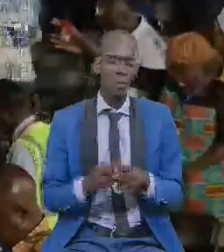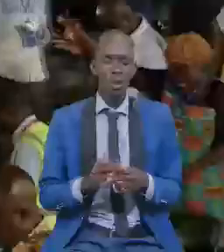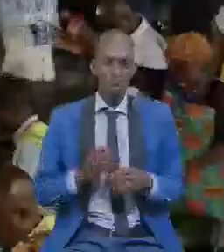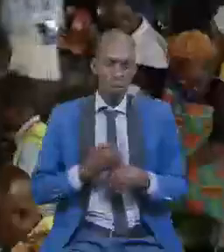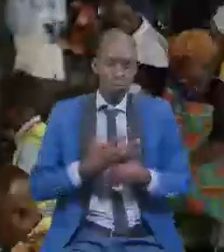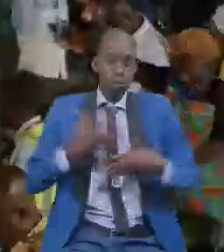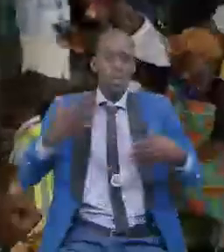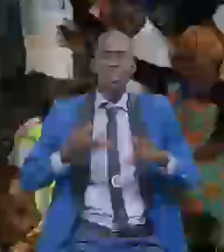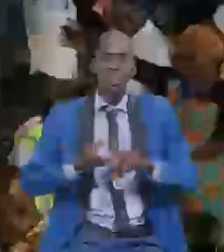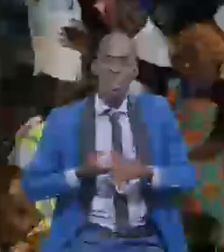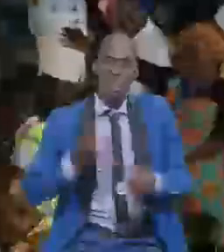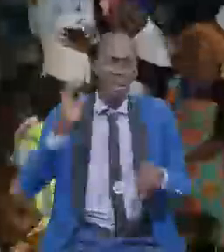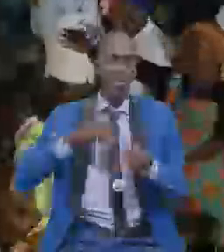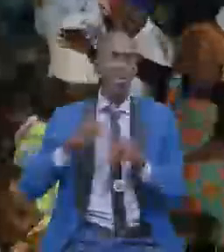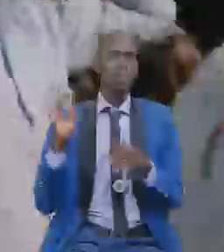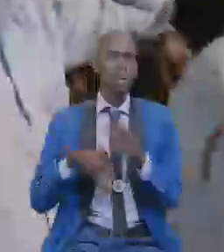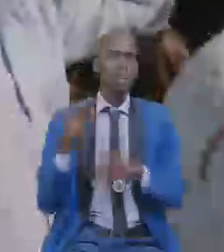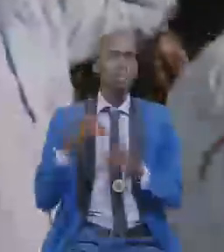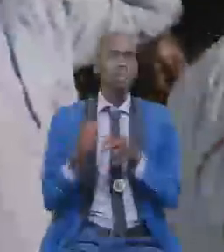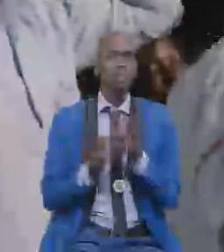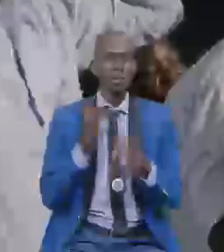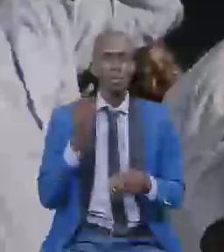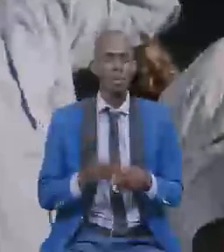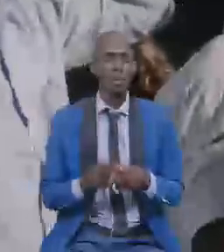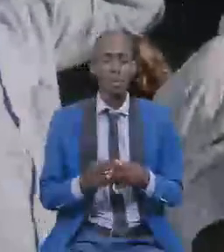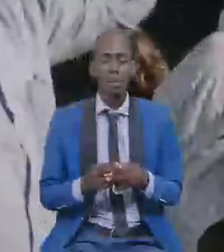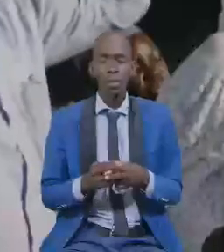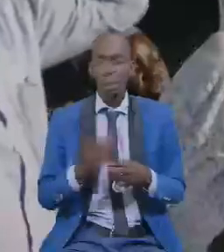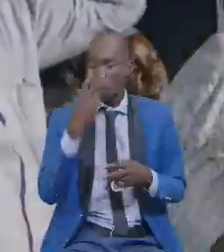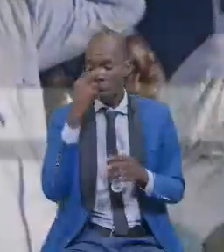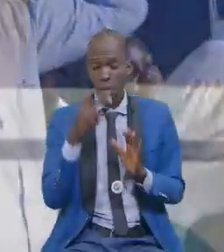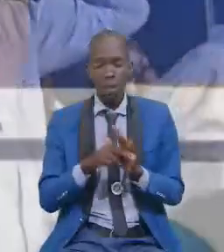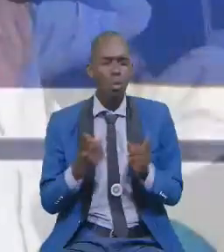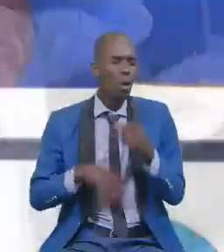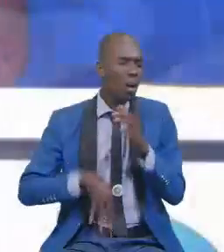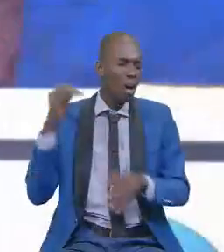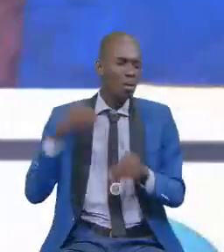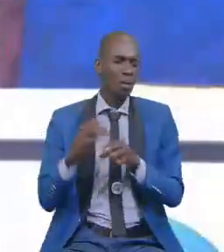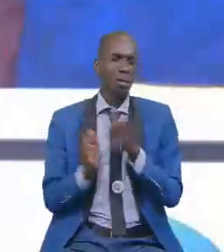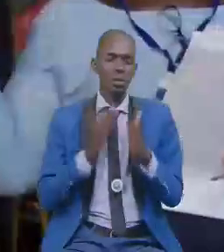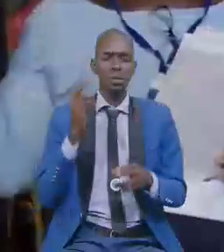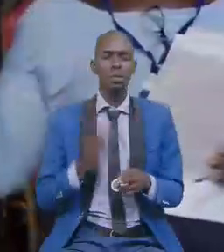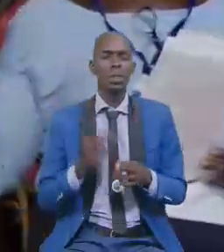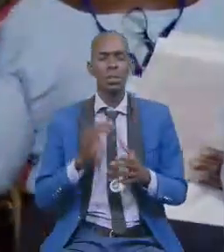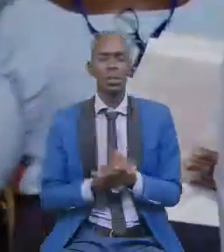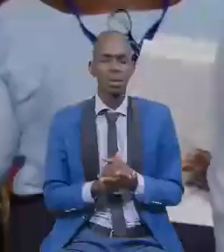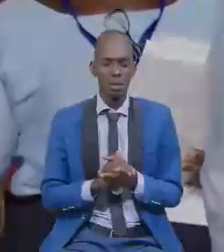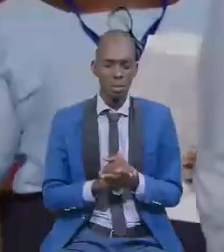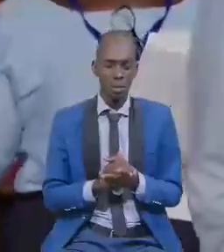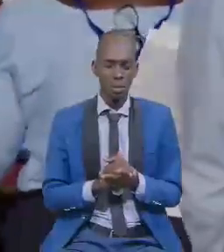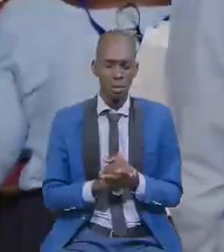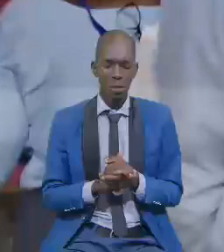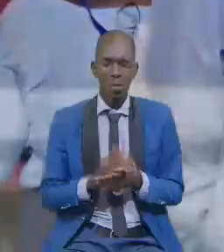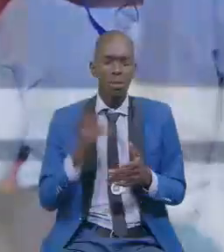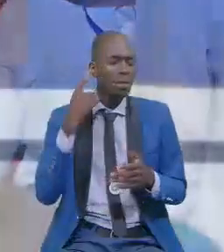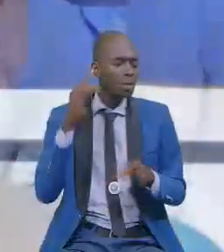get out in Jesus' name. Blindness, get out in Jesus' name. Deafness and